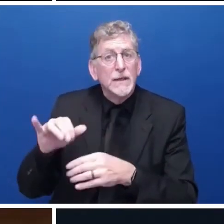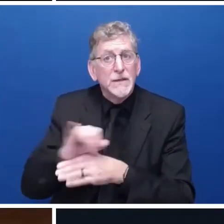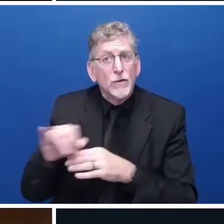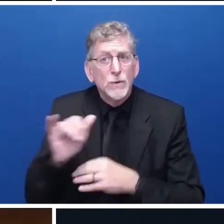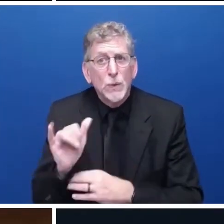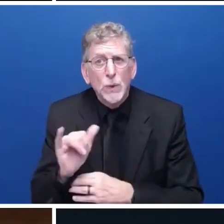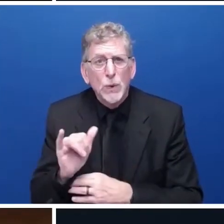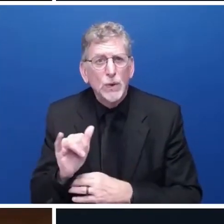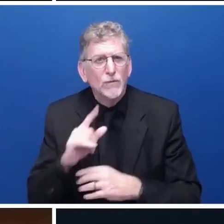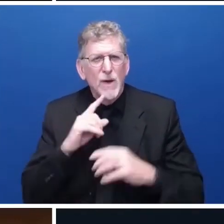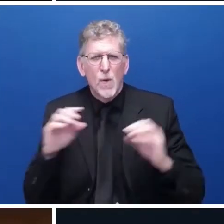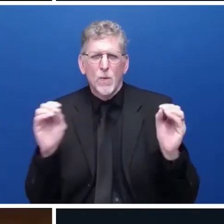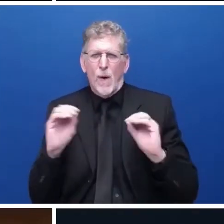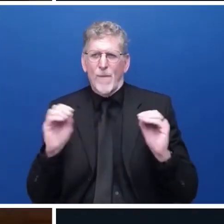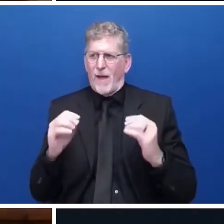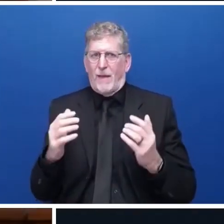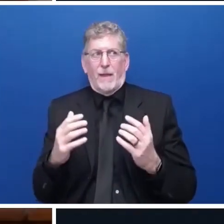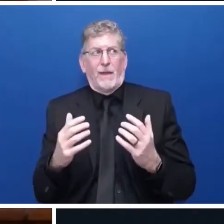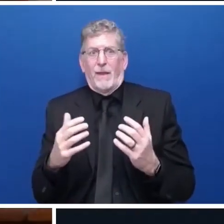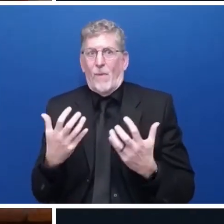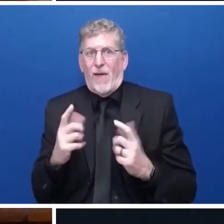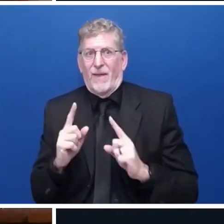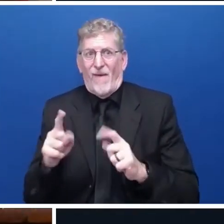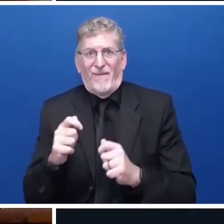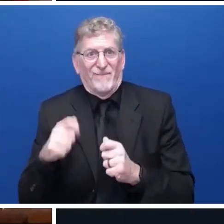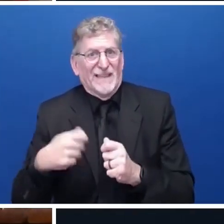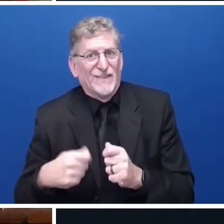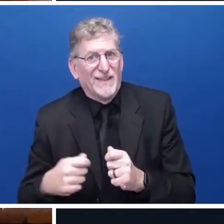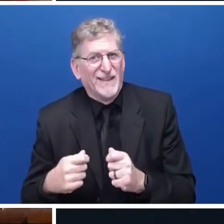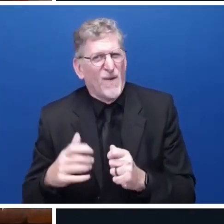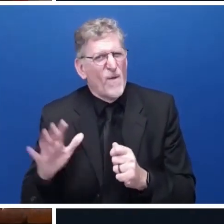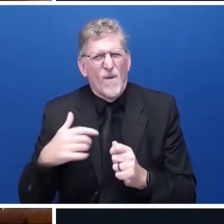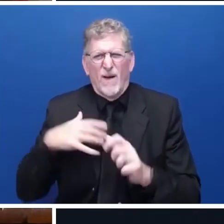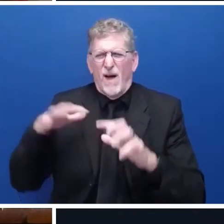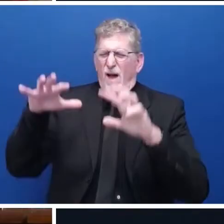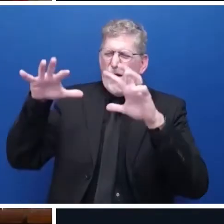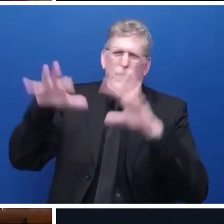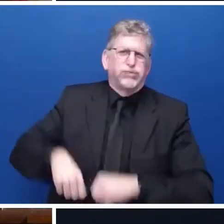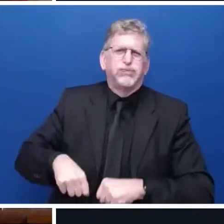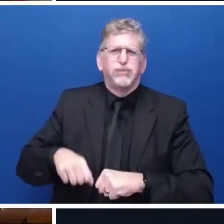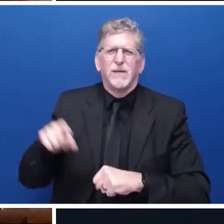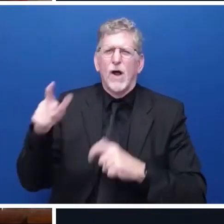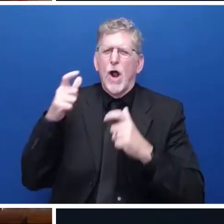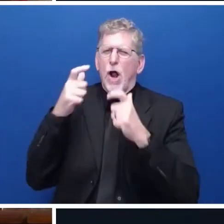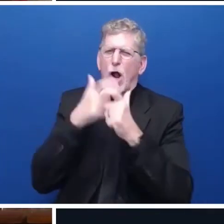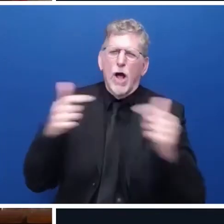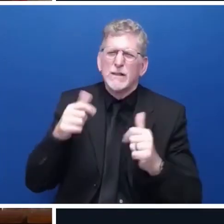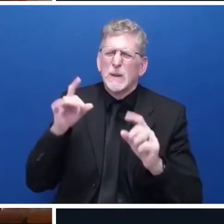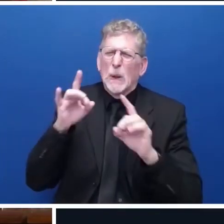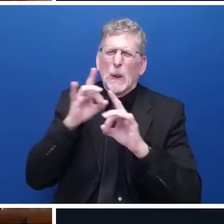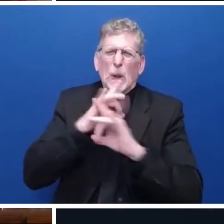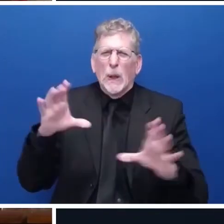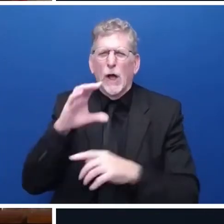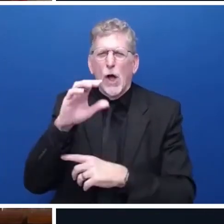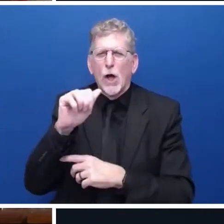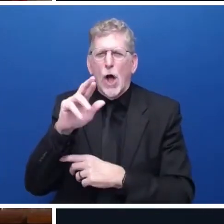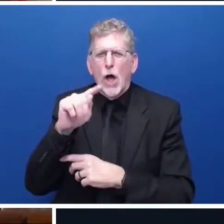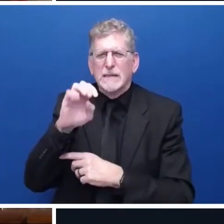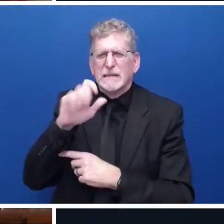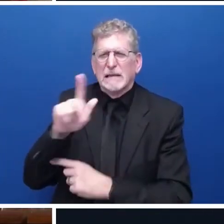also taken down one of the most sinister cartel kingpins of all. You saw that yesterday. In